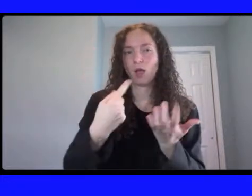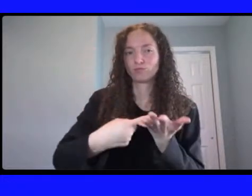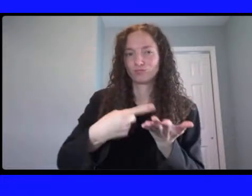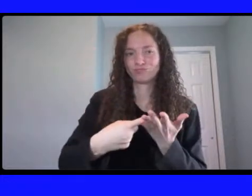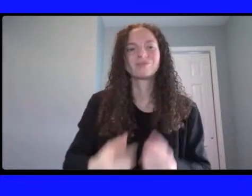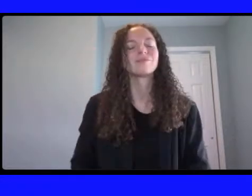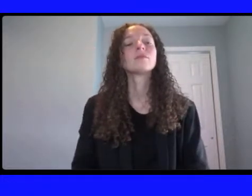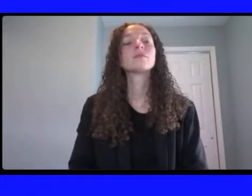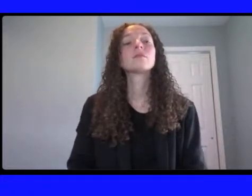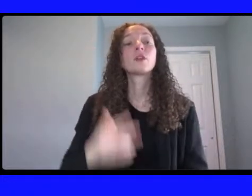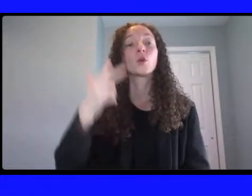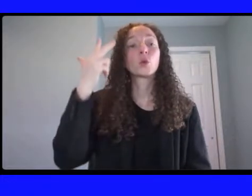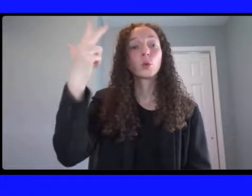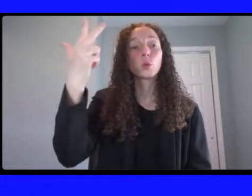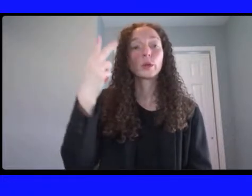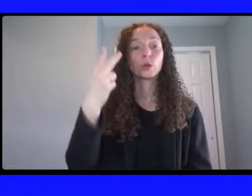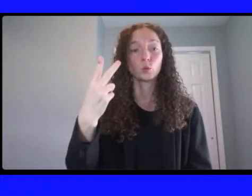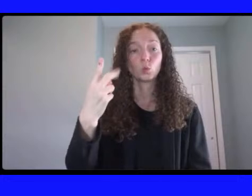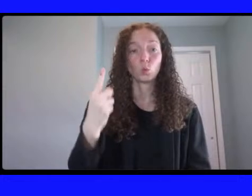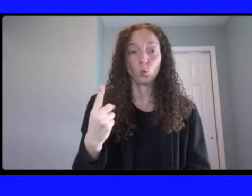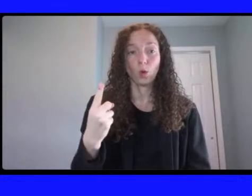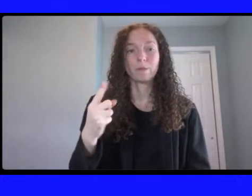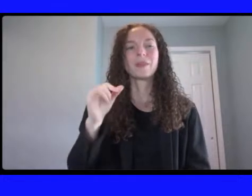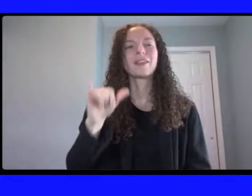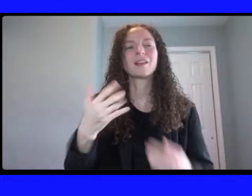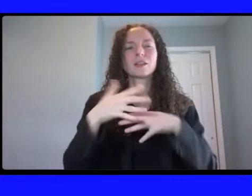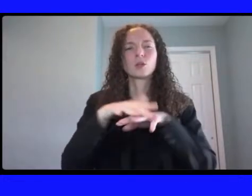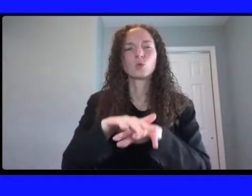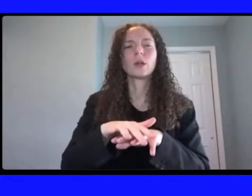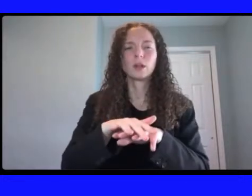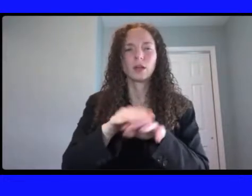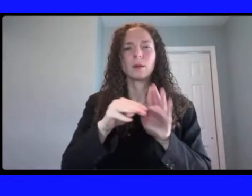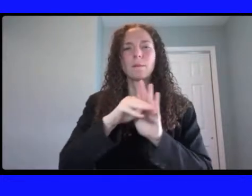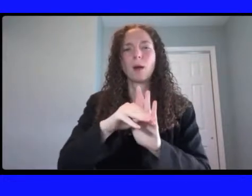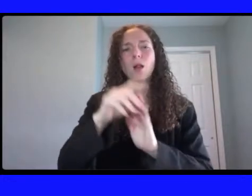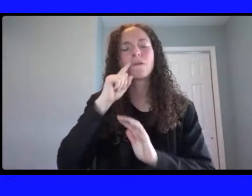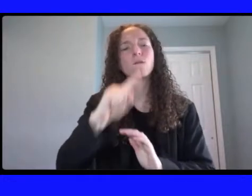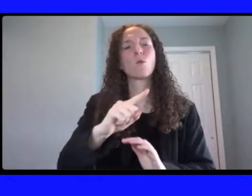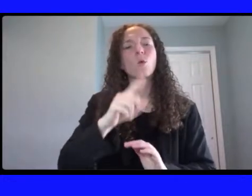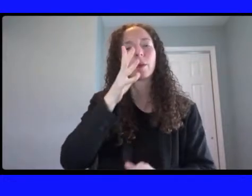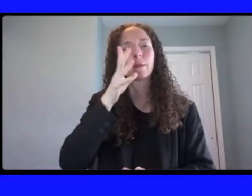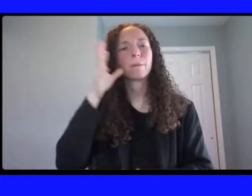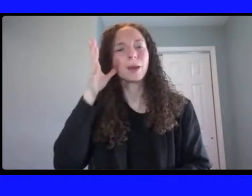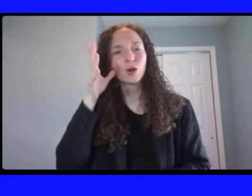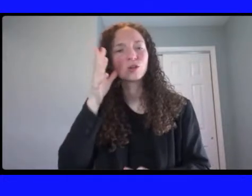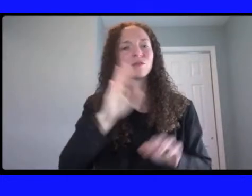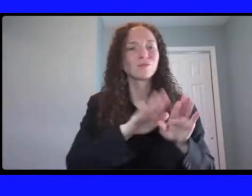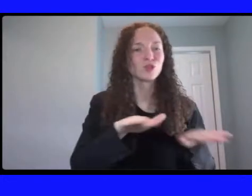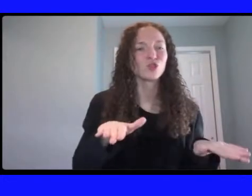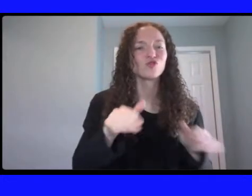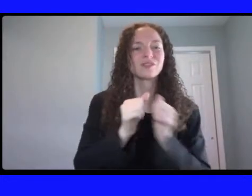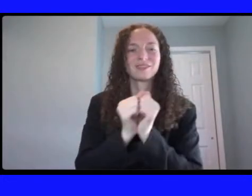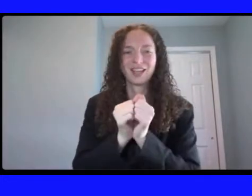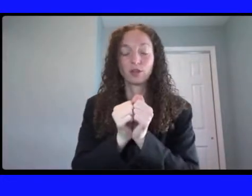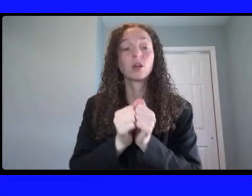health outcomes and social emotional outcomes in children and in families. Next slide.